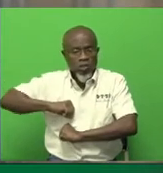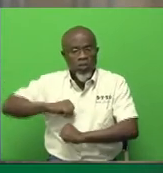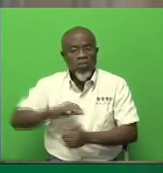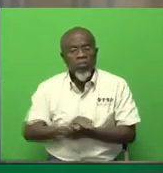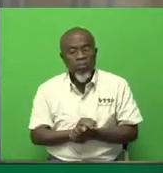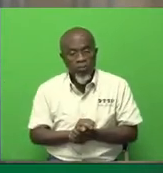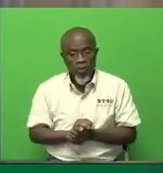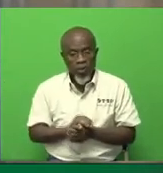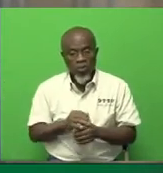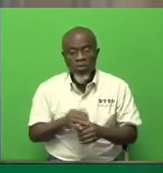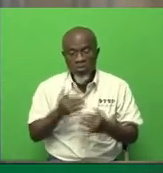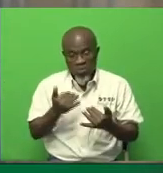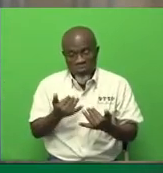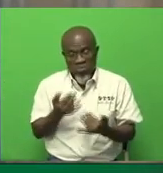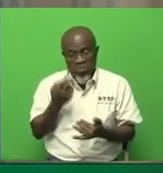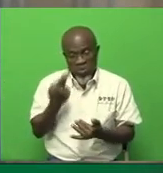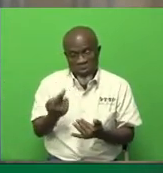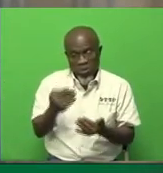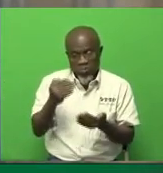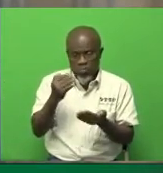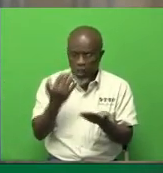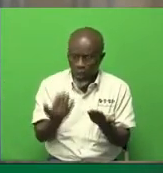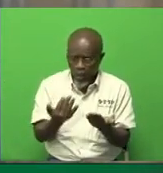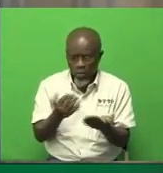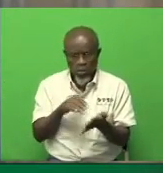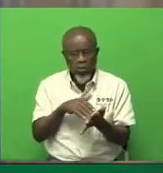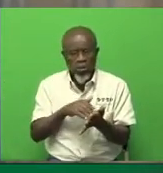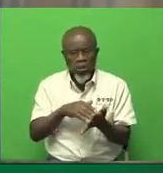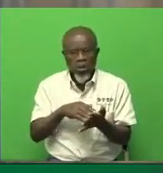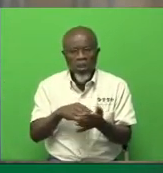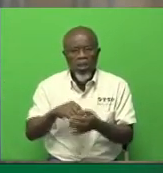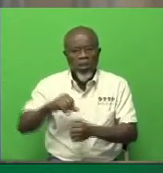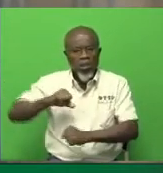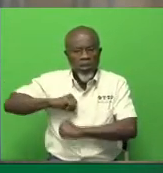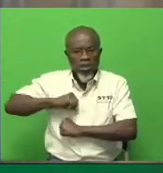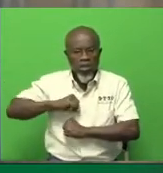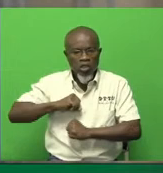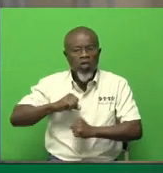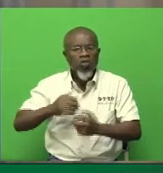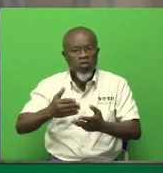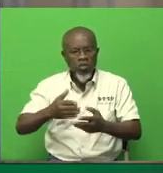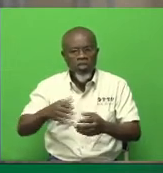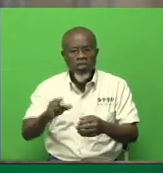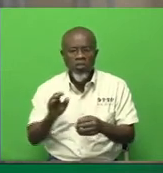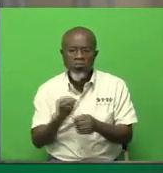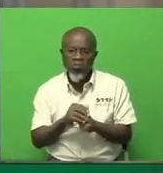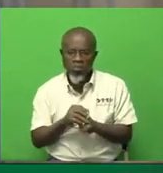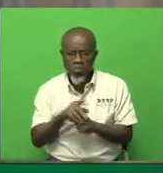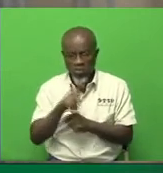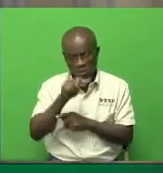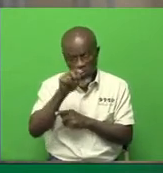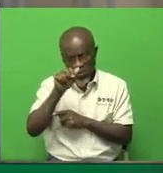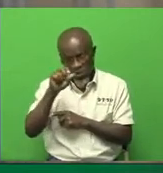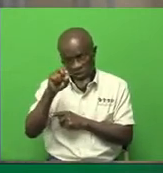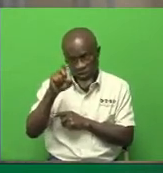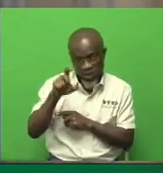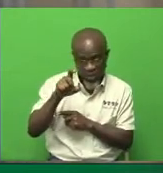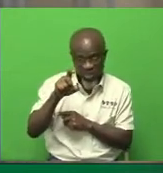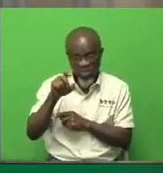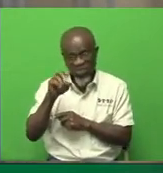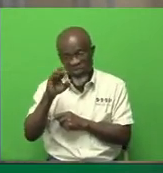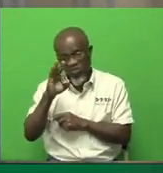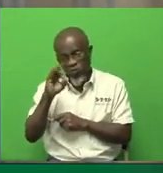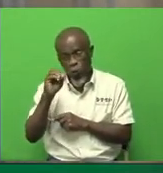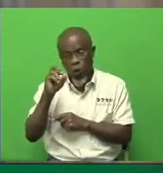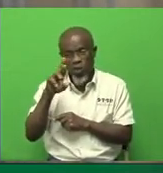security task force in this budget statement what did we hear about plans and programs to deal with crime the minister